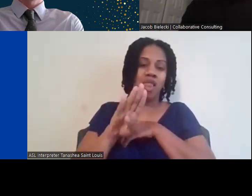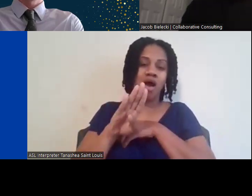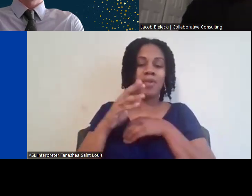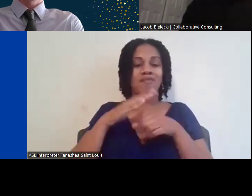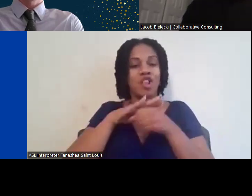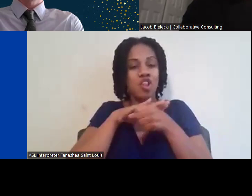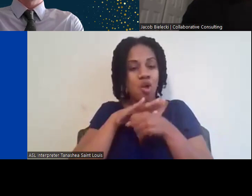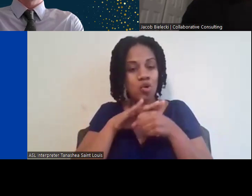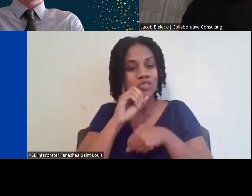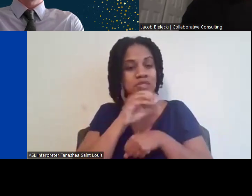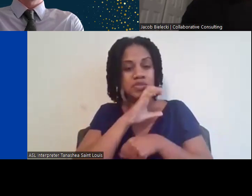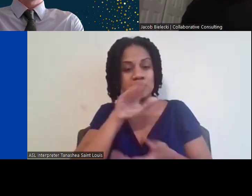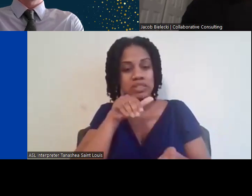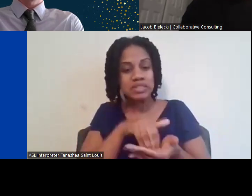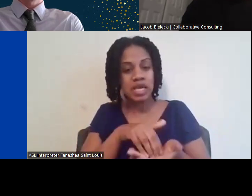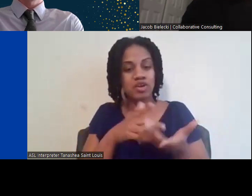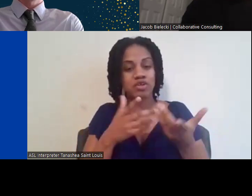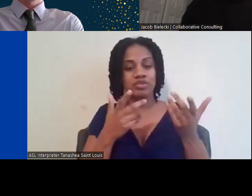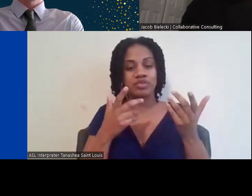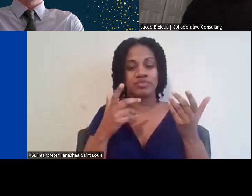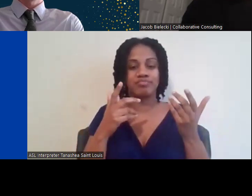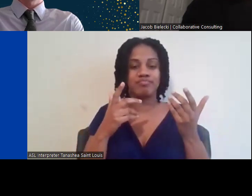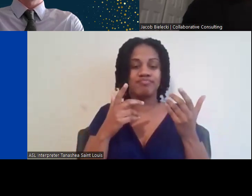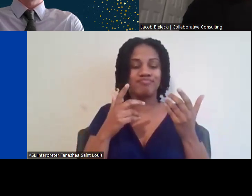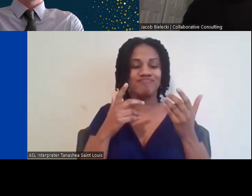senior centers with, all an